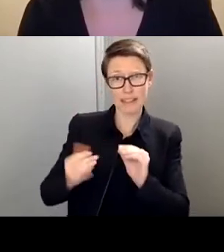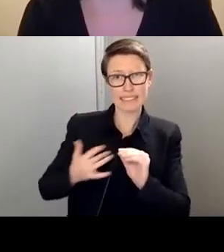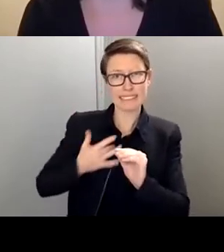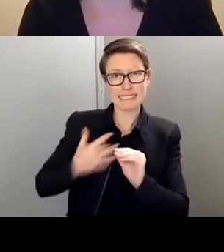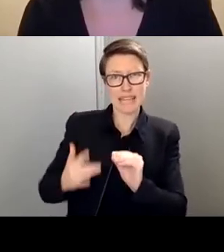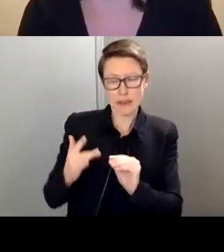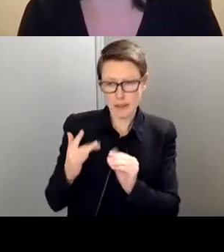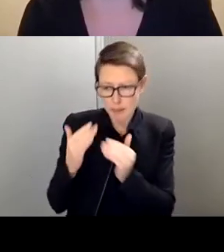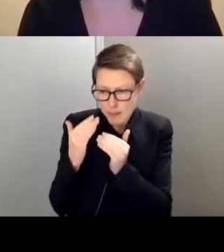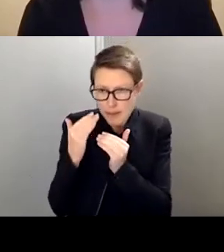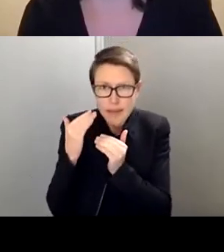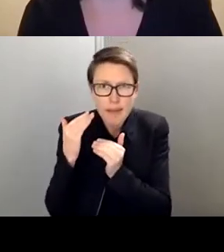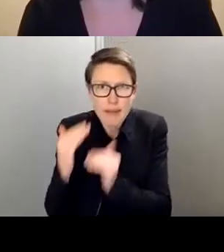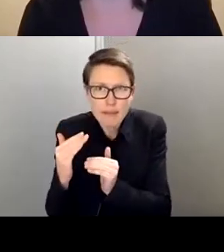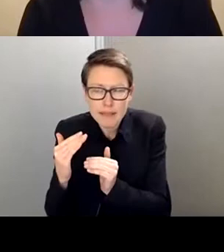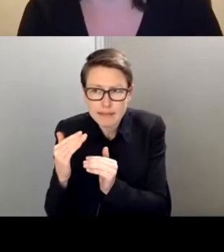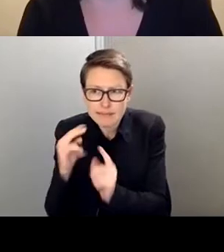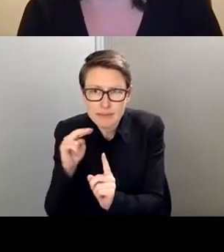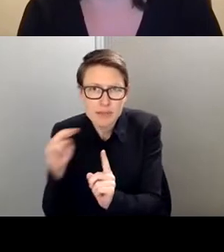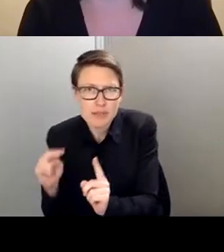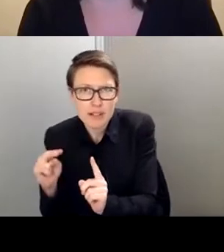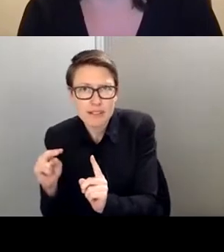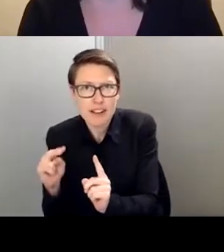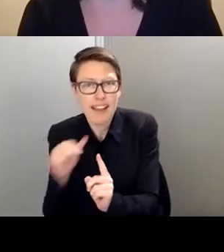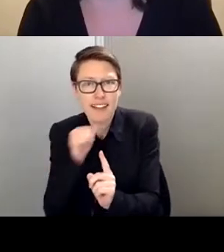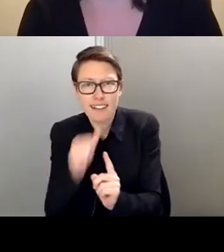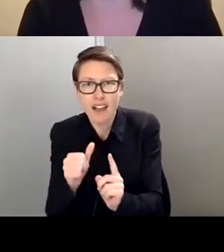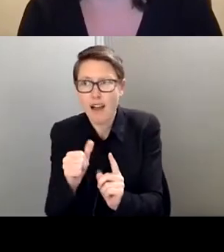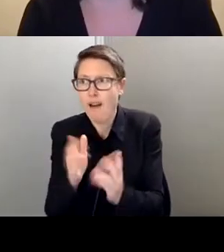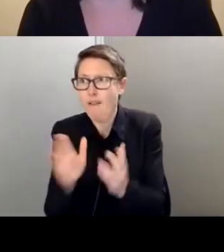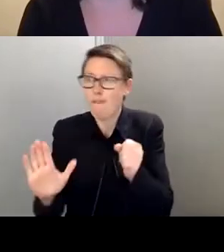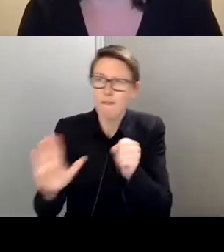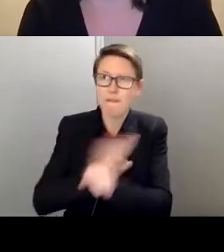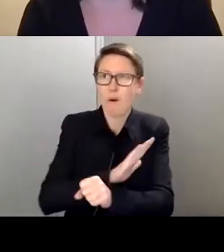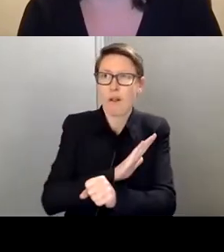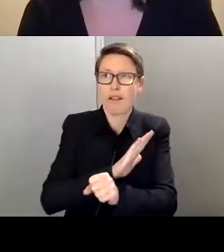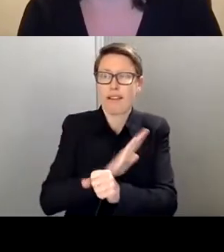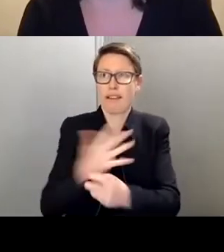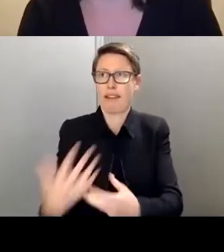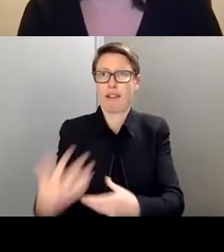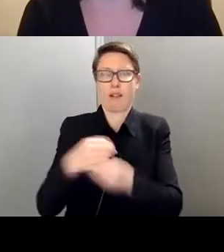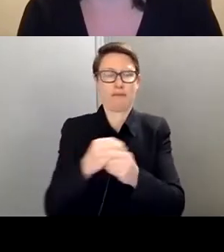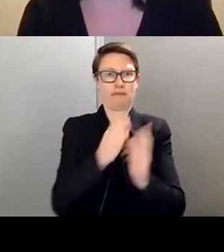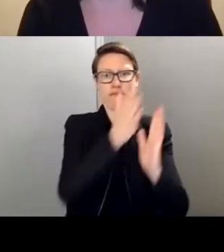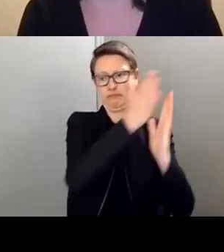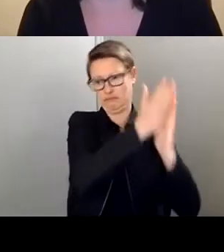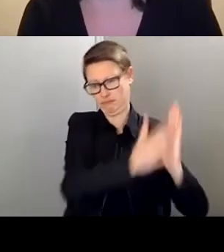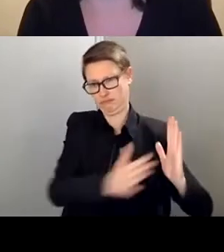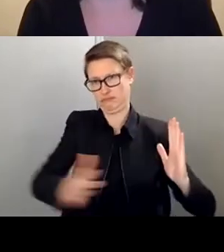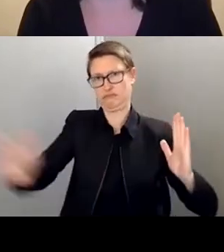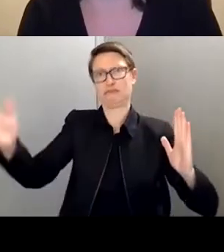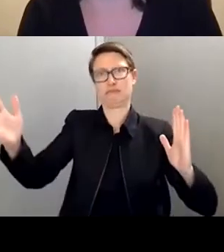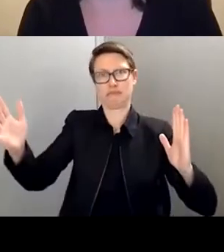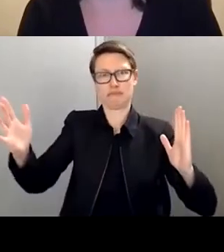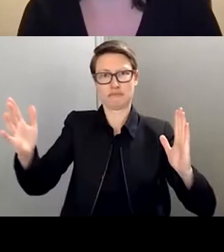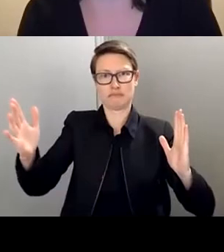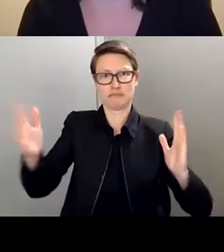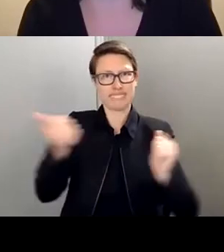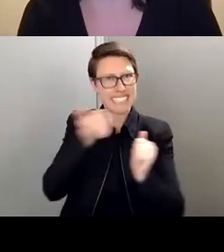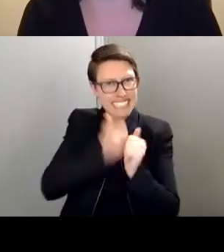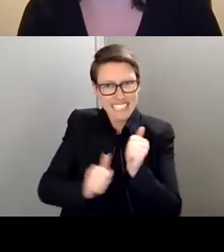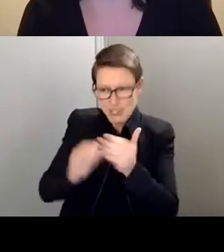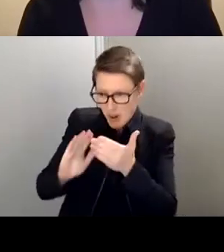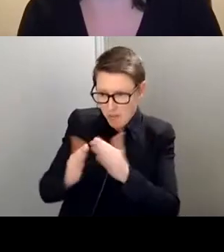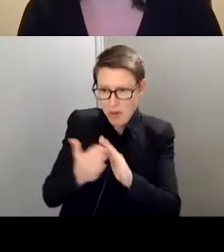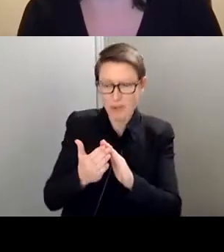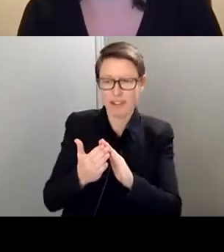they don't expand to the full scope of what each community is, how they